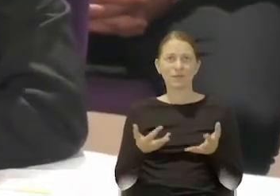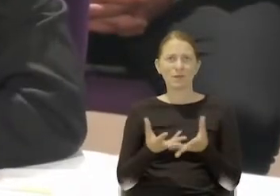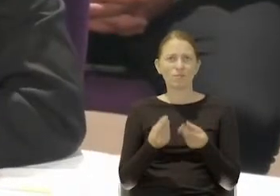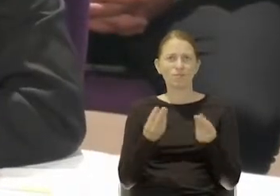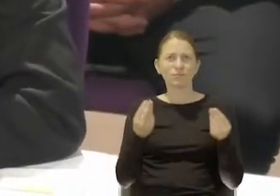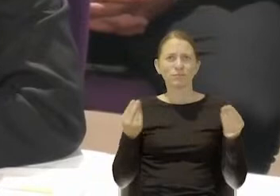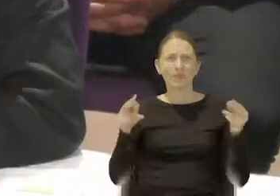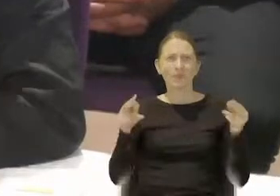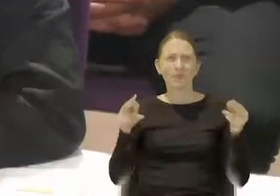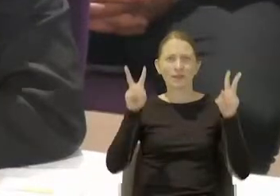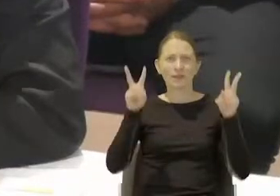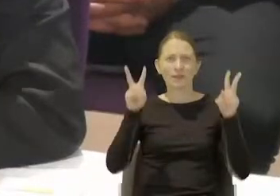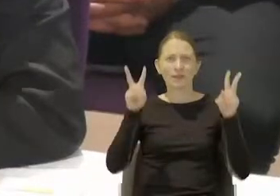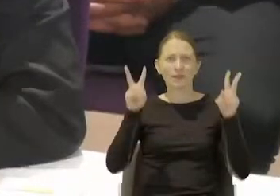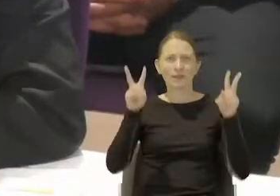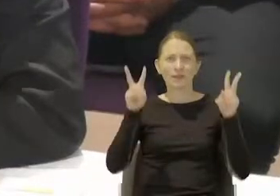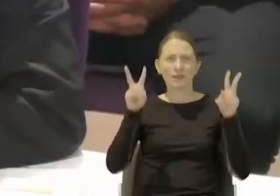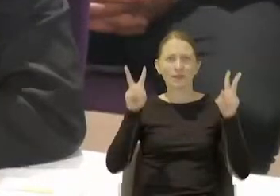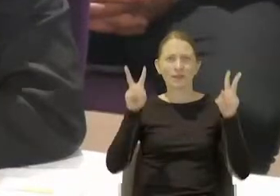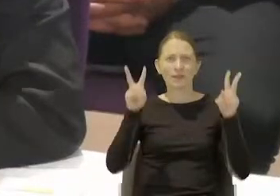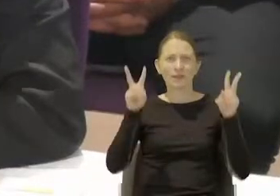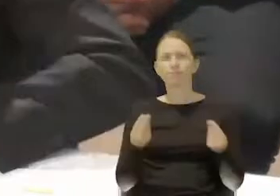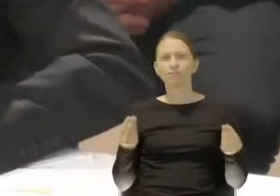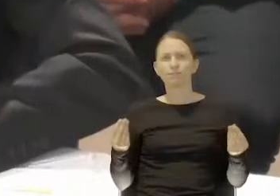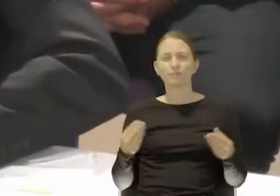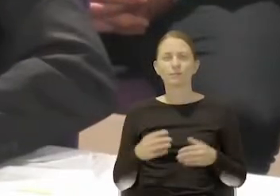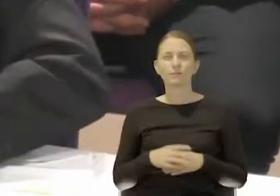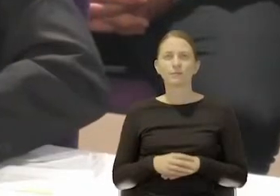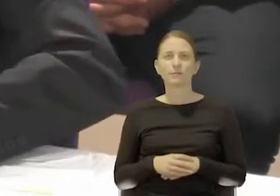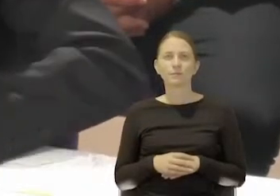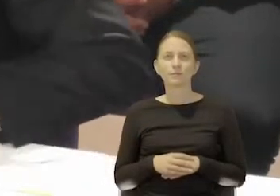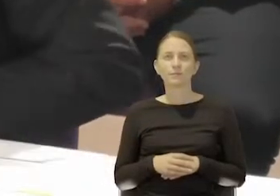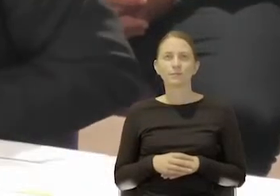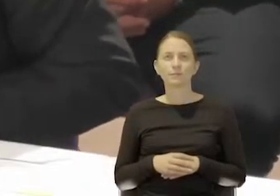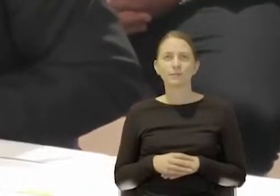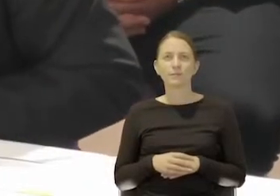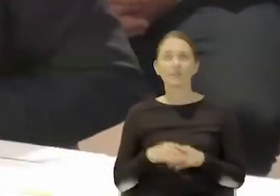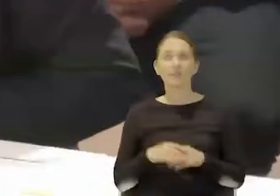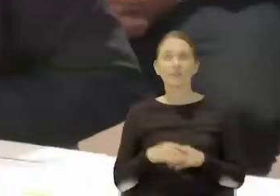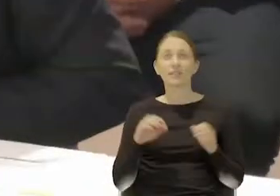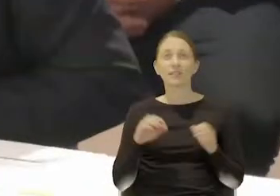Well, we are discussing a lot of topics at this forum.